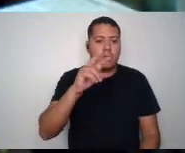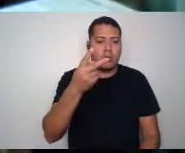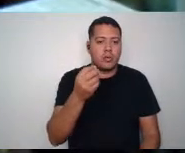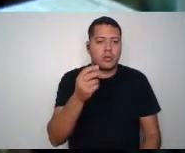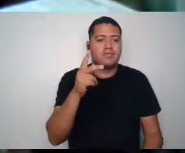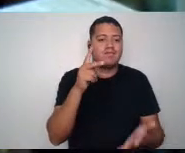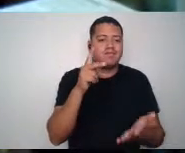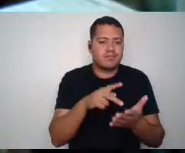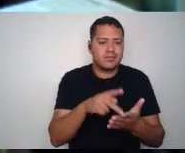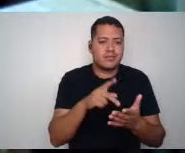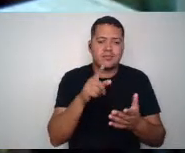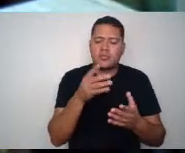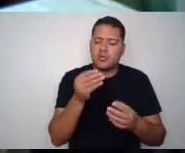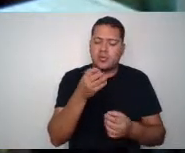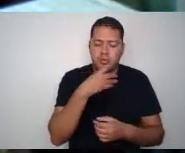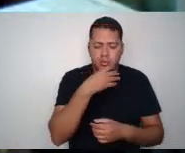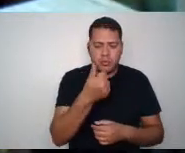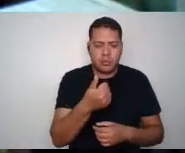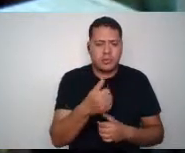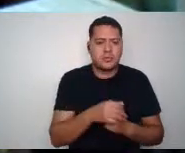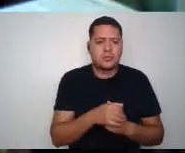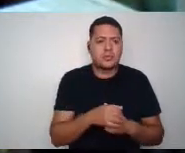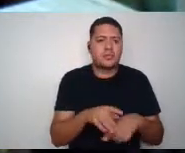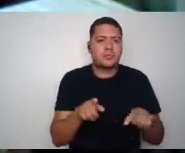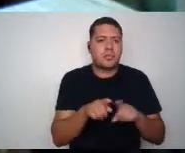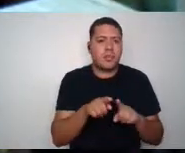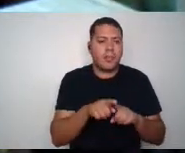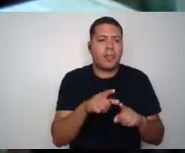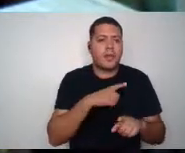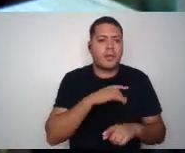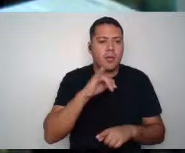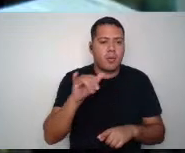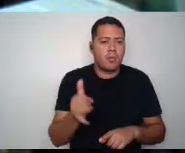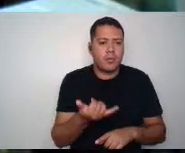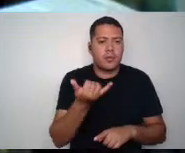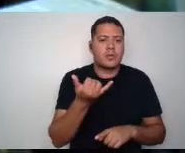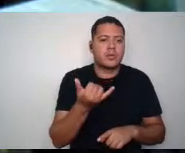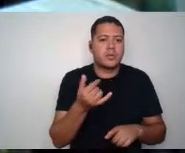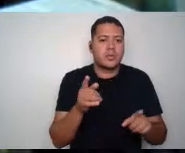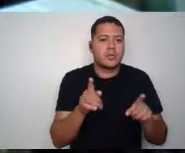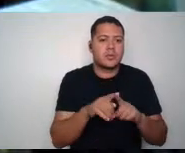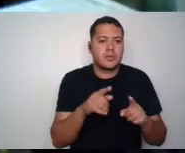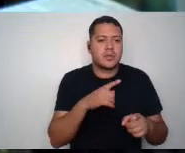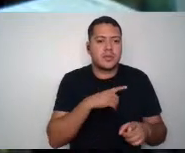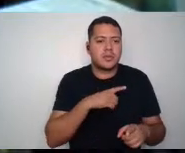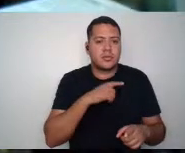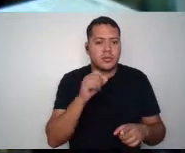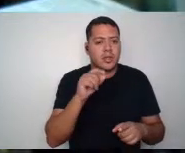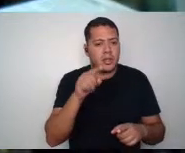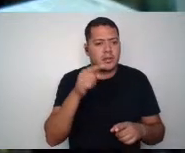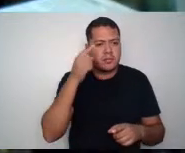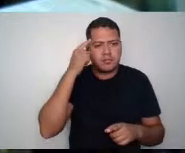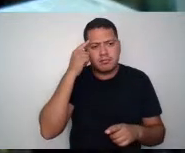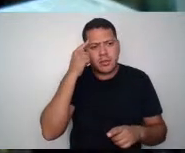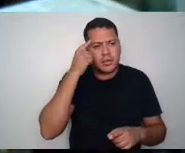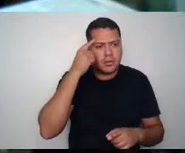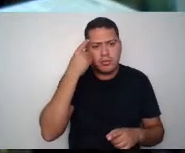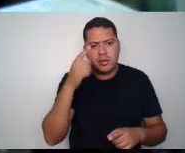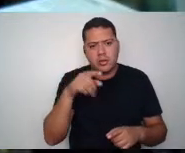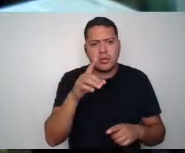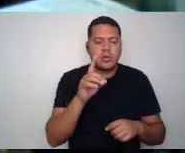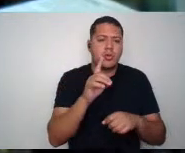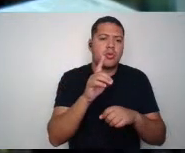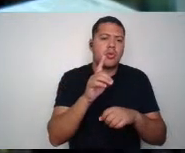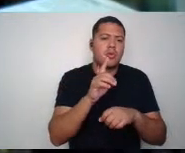Teresa Coelho. So that is a perfect match, right? And very timely as well to think